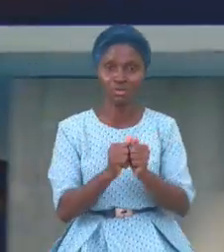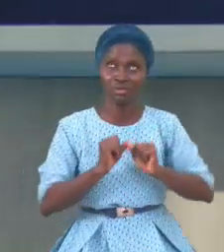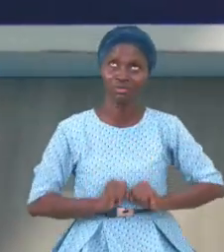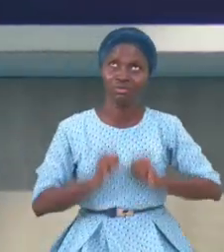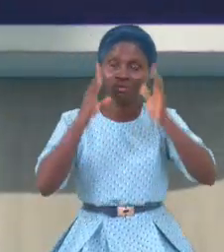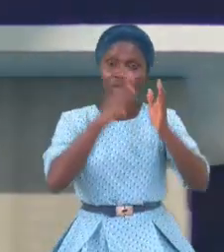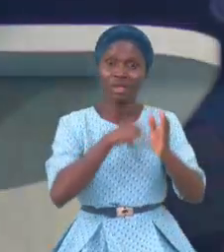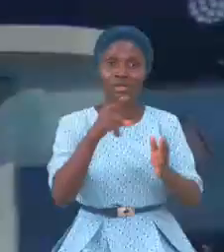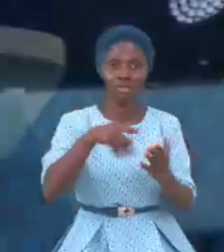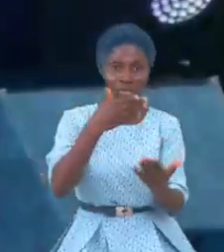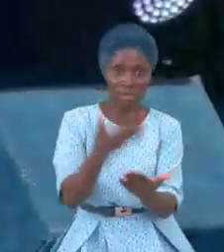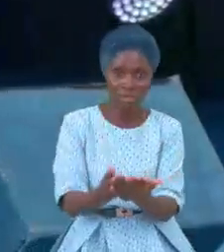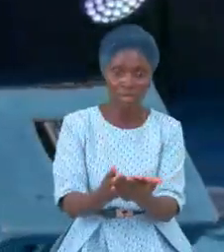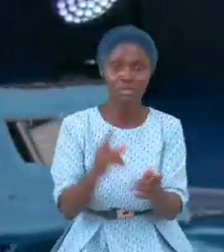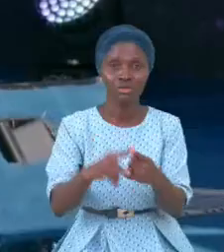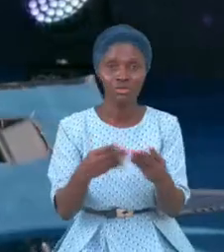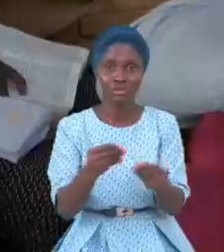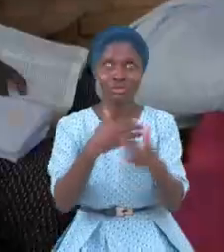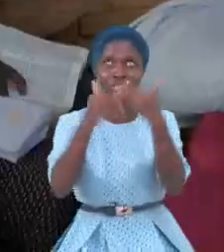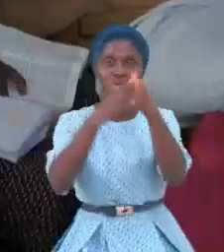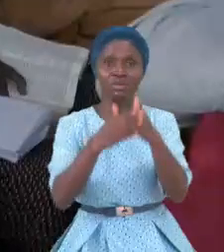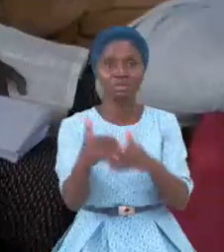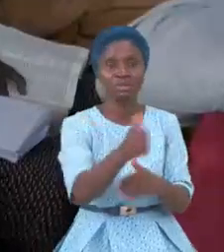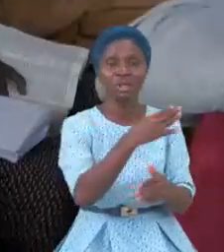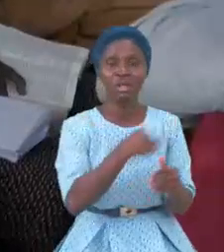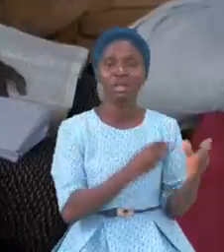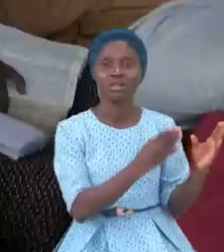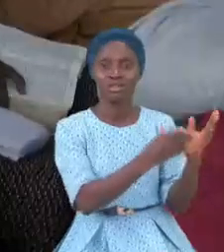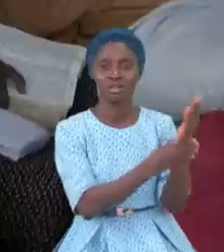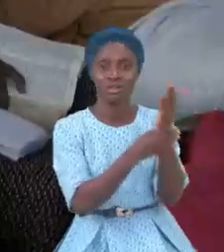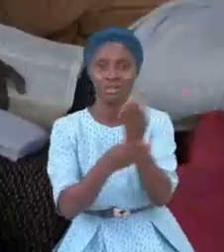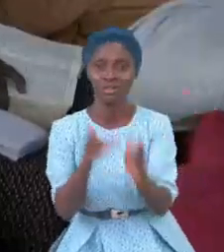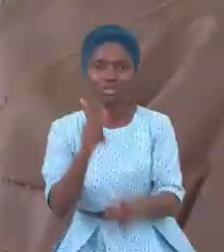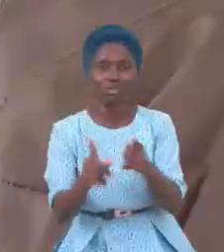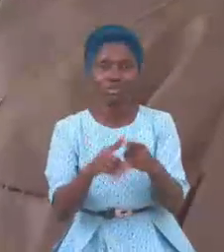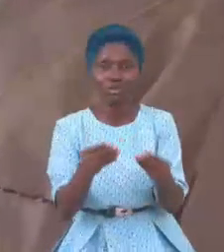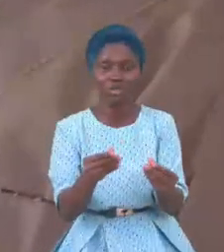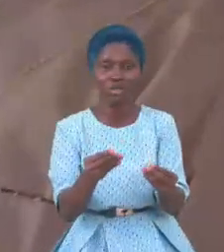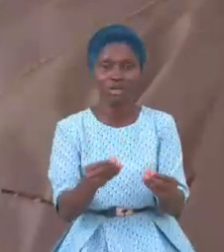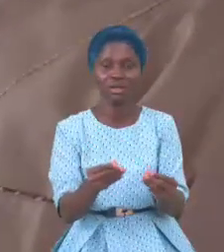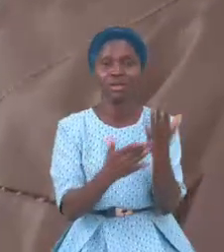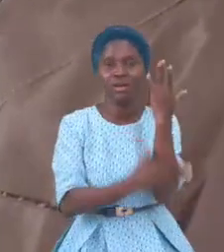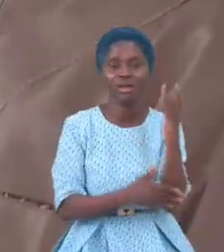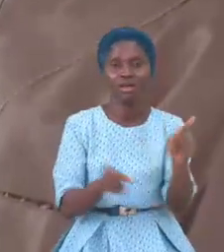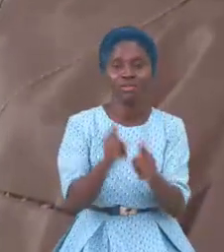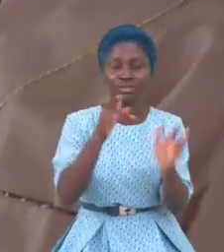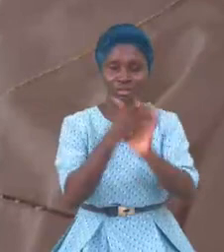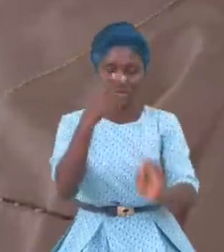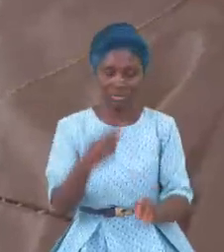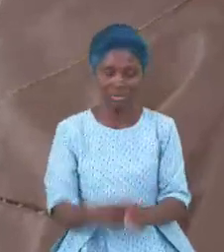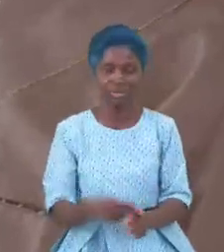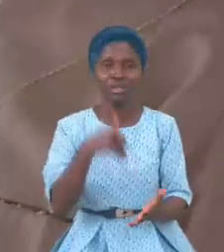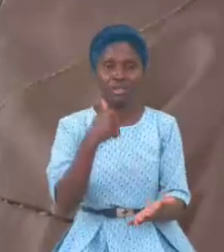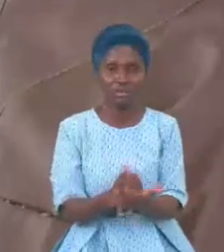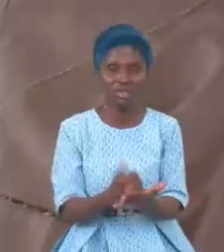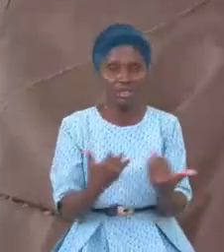of God to the land as well in Jesus' name. Amen. Why don't you rise up and say, Lord, I've heard a